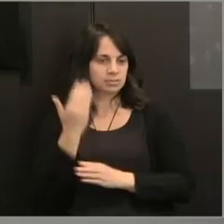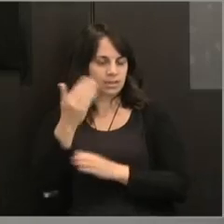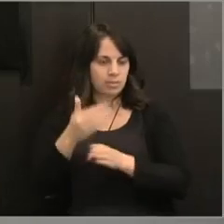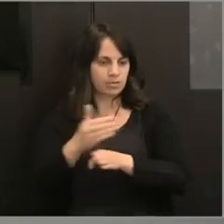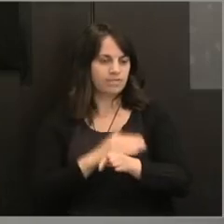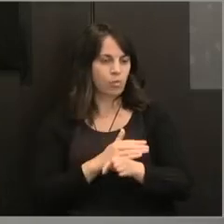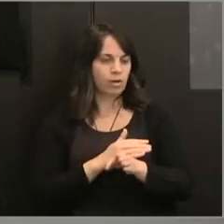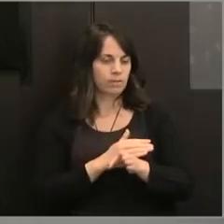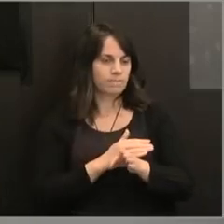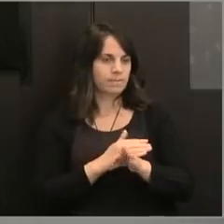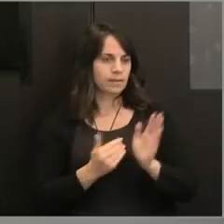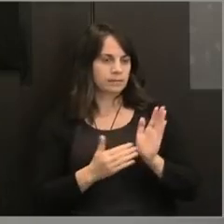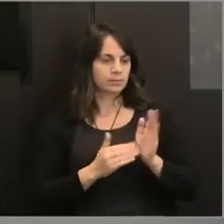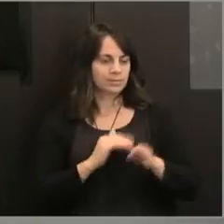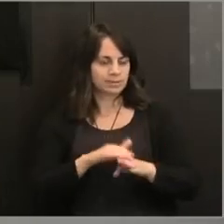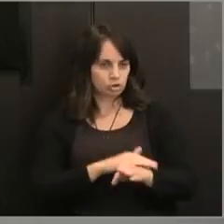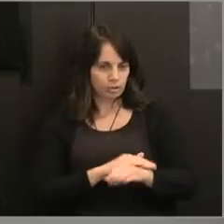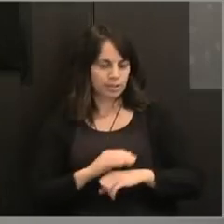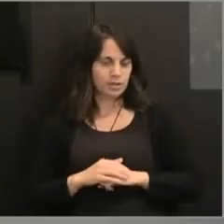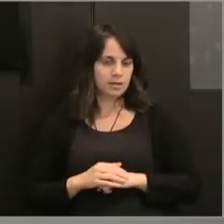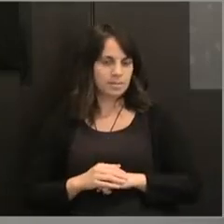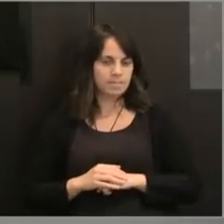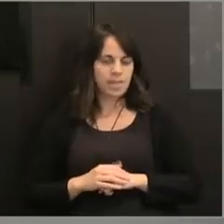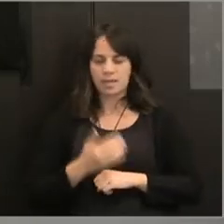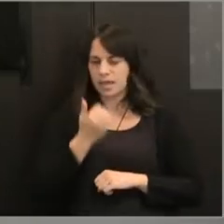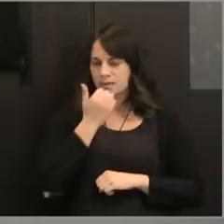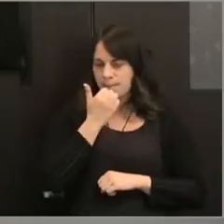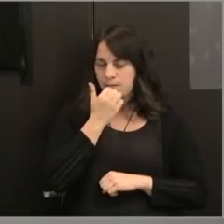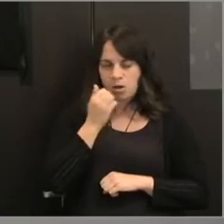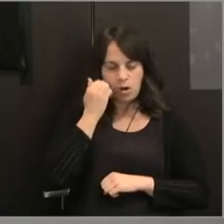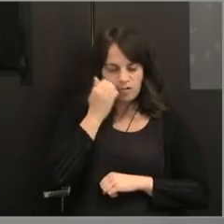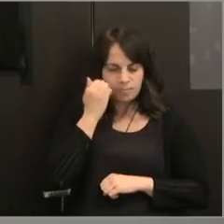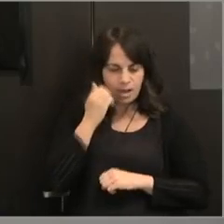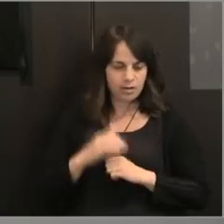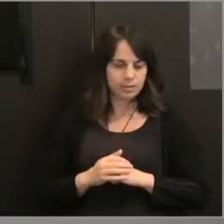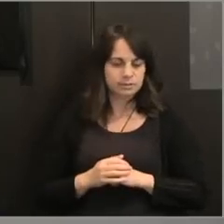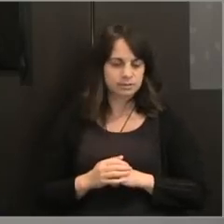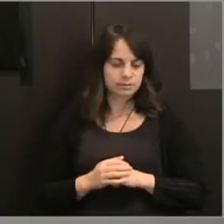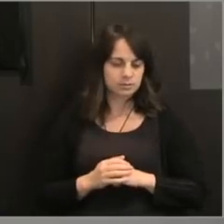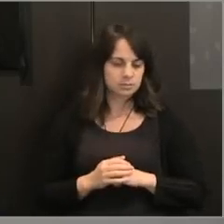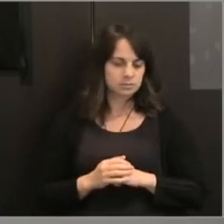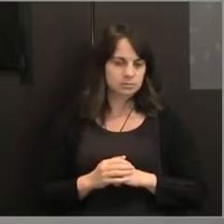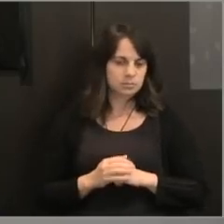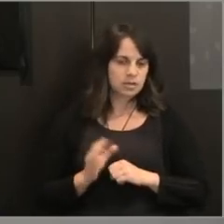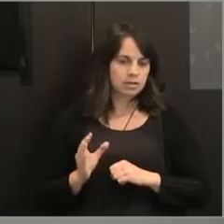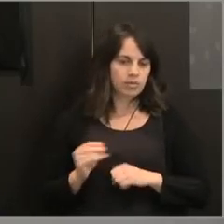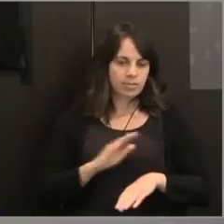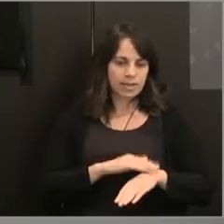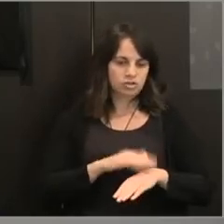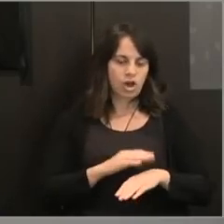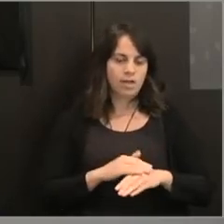numbers of Māori really escalated in significant levels between the research that you'd